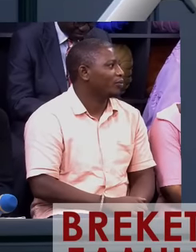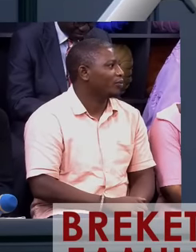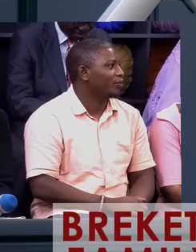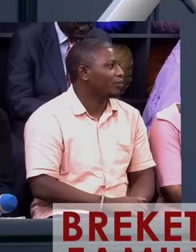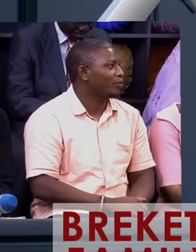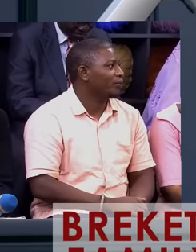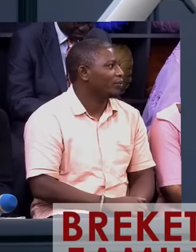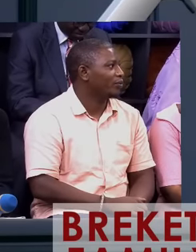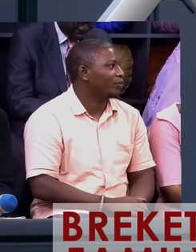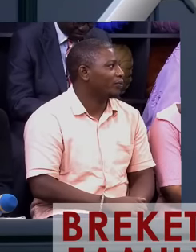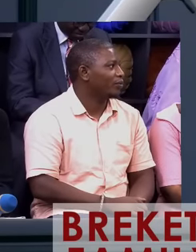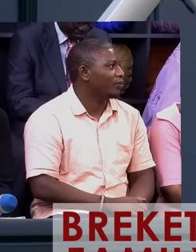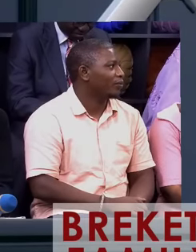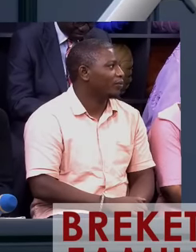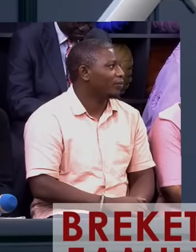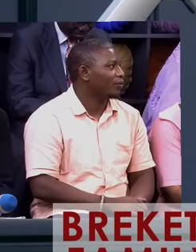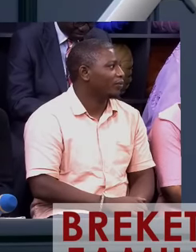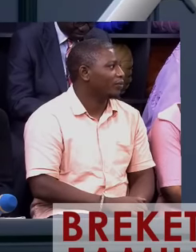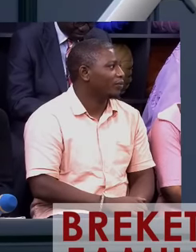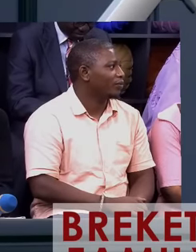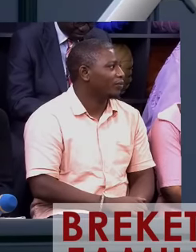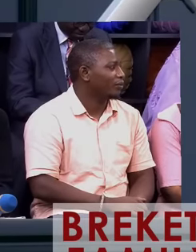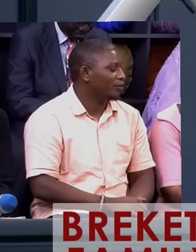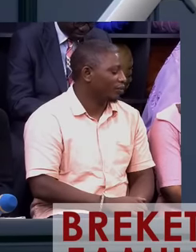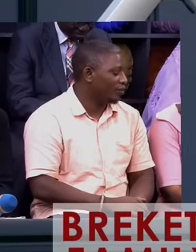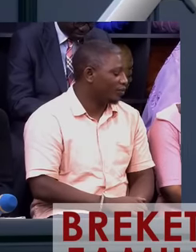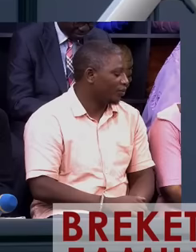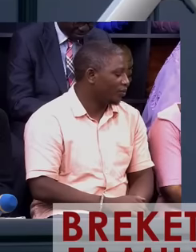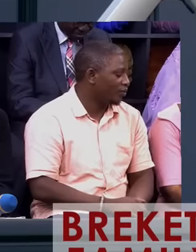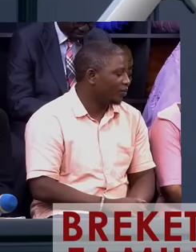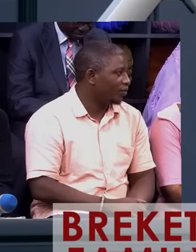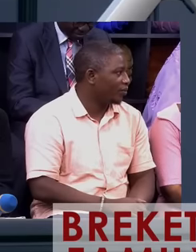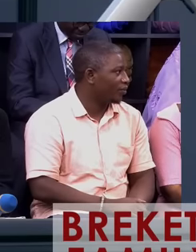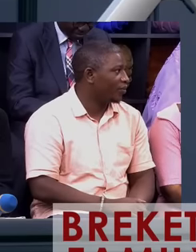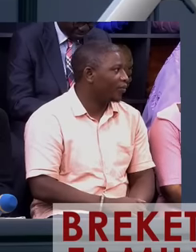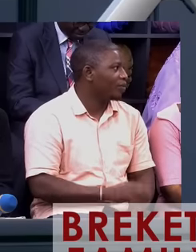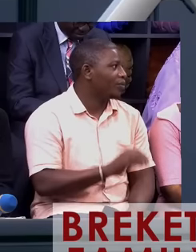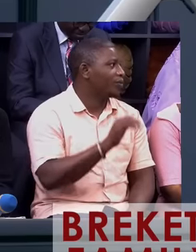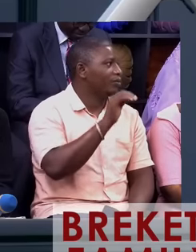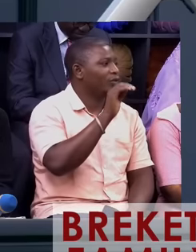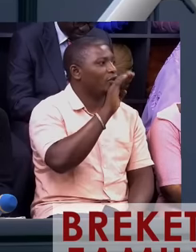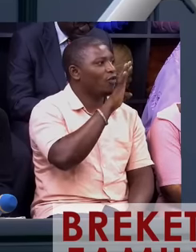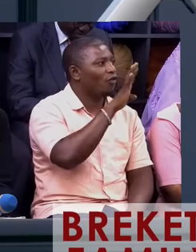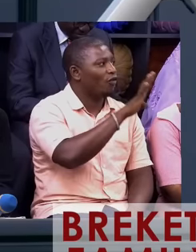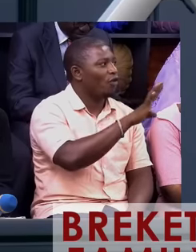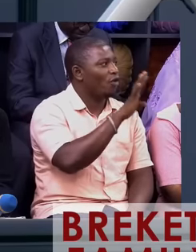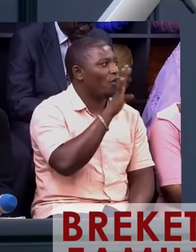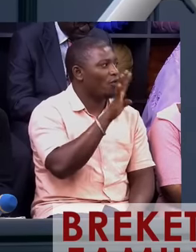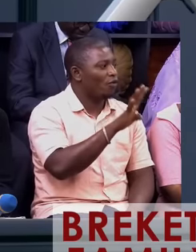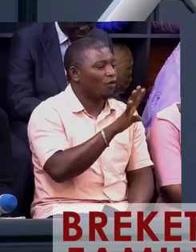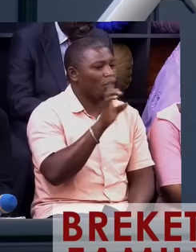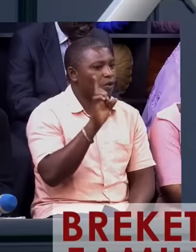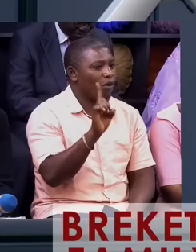to sir you don't write them yes sir then you go write